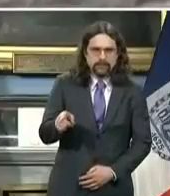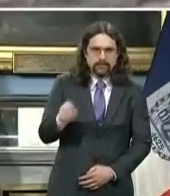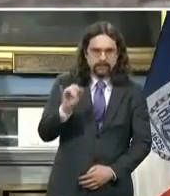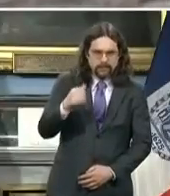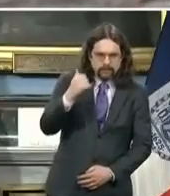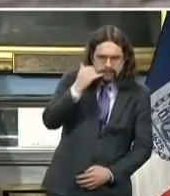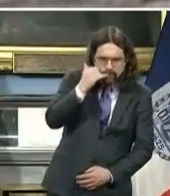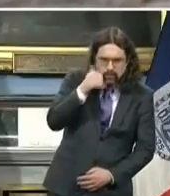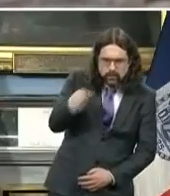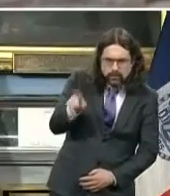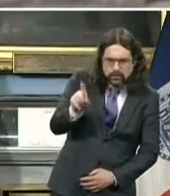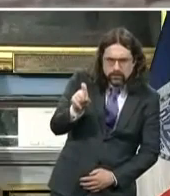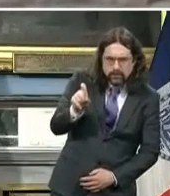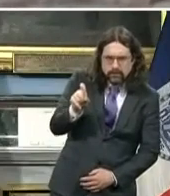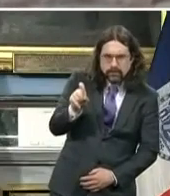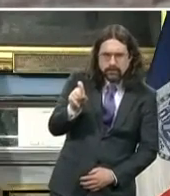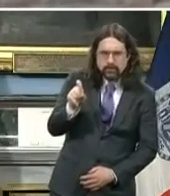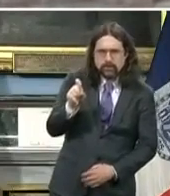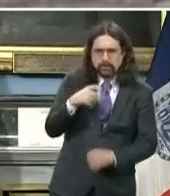Okay.